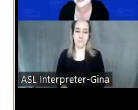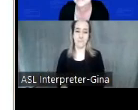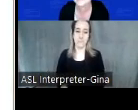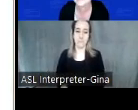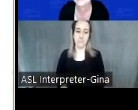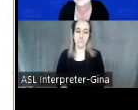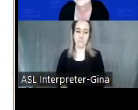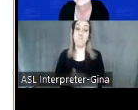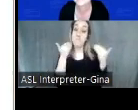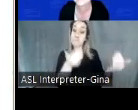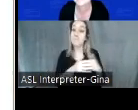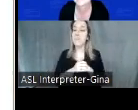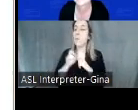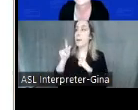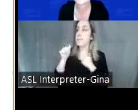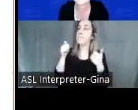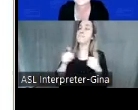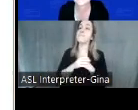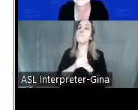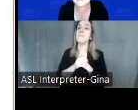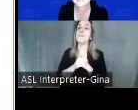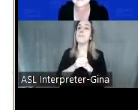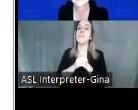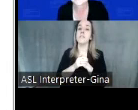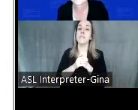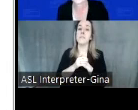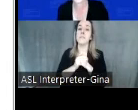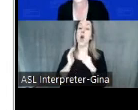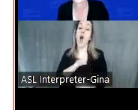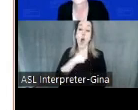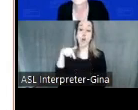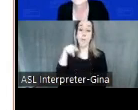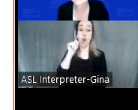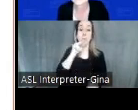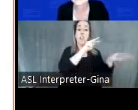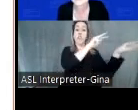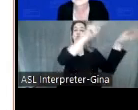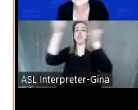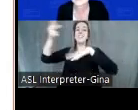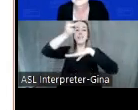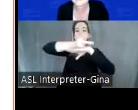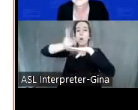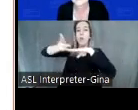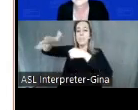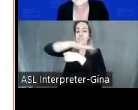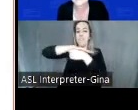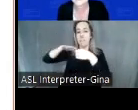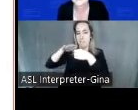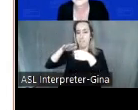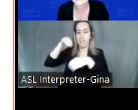Go ahead. Okay, so our apartment overlooks the parking deck of the Port